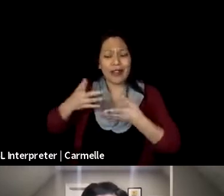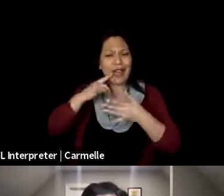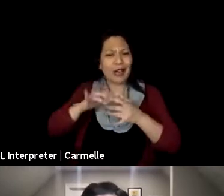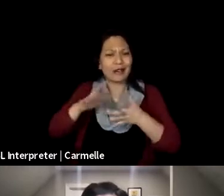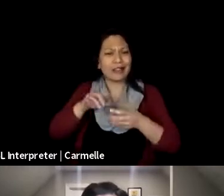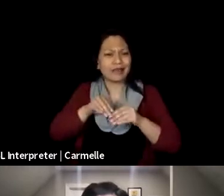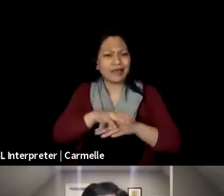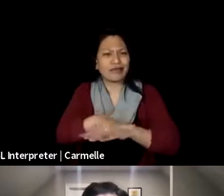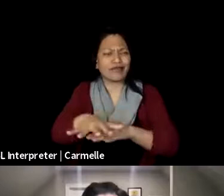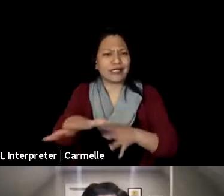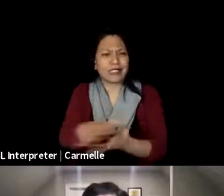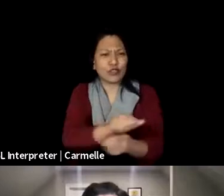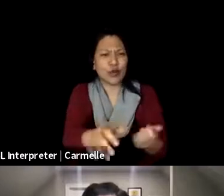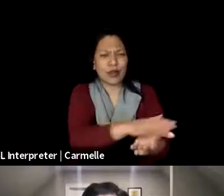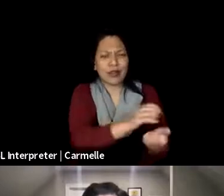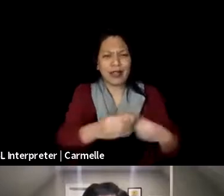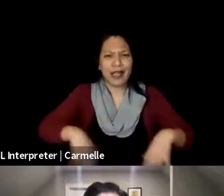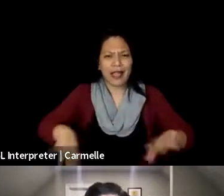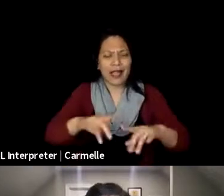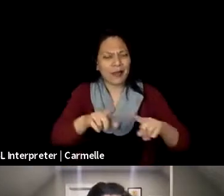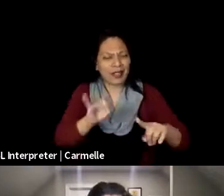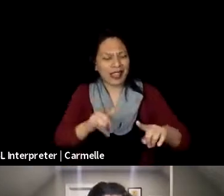give them up. We have to.